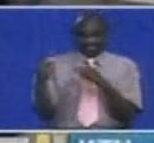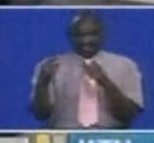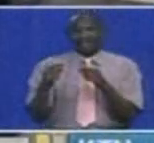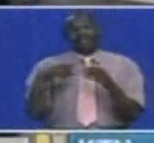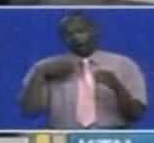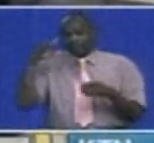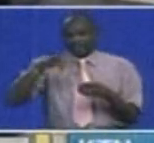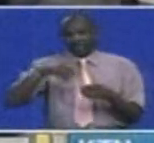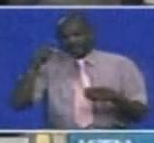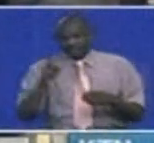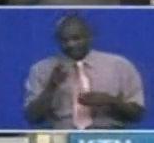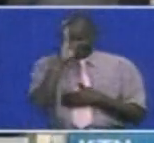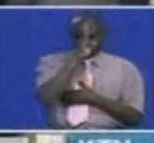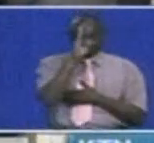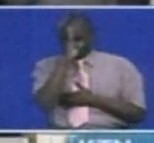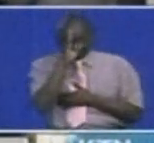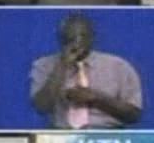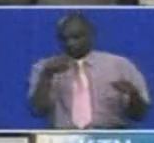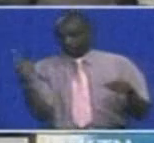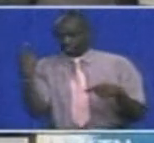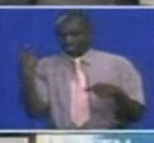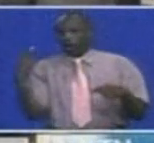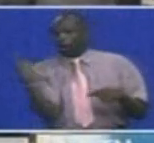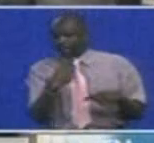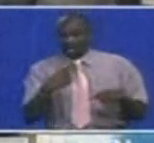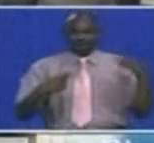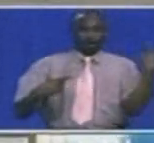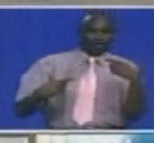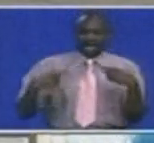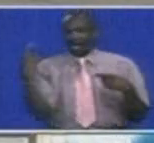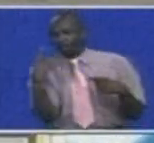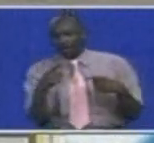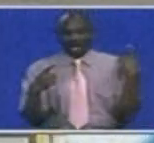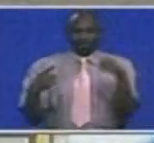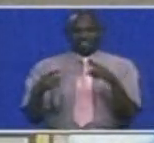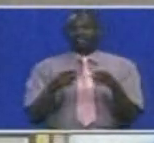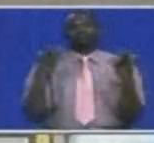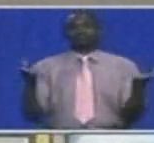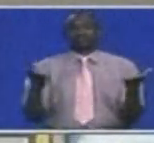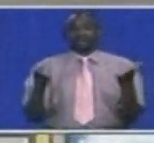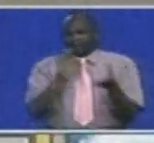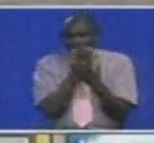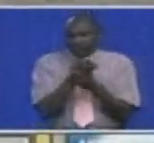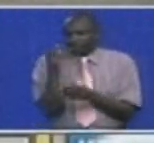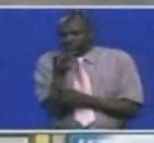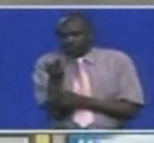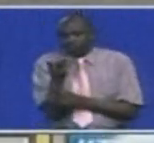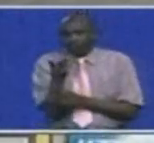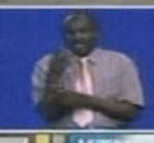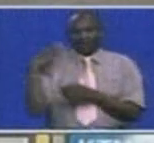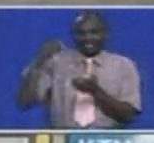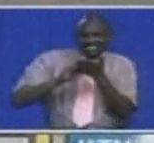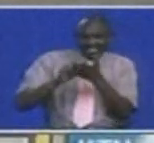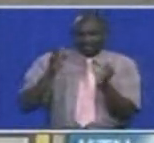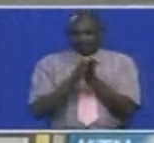transport sector in limbo, with conflicting directives coming from two sources. As to who, between the court and the cabinet